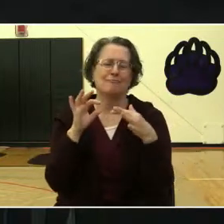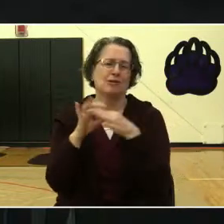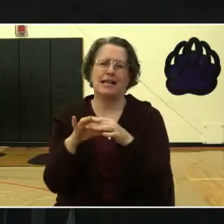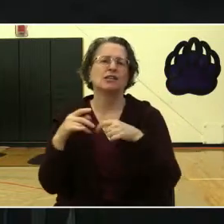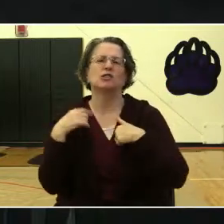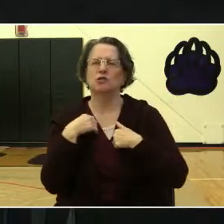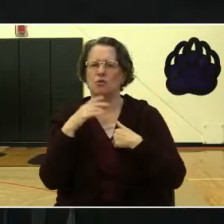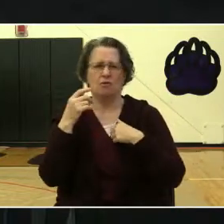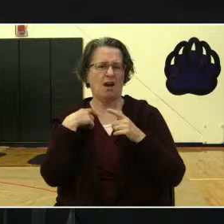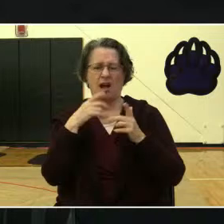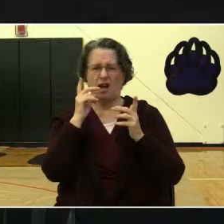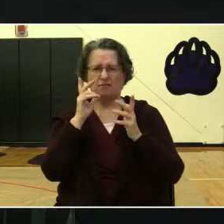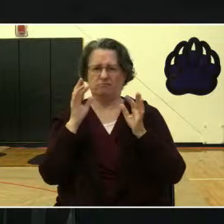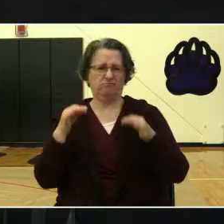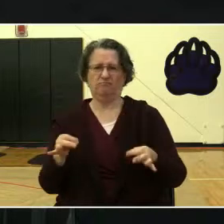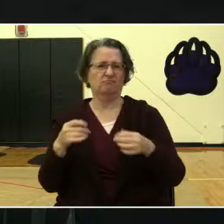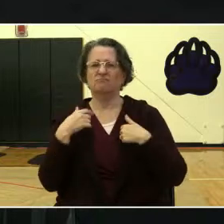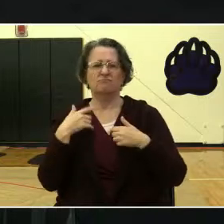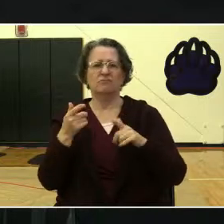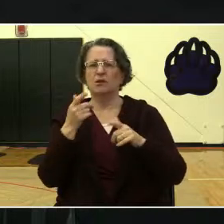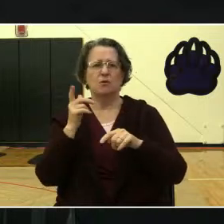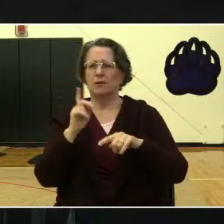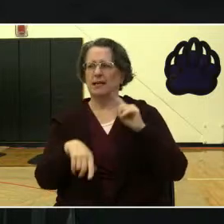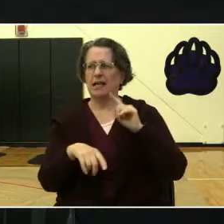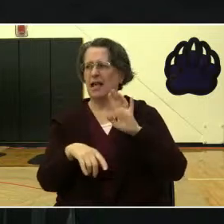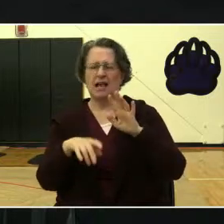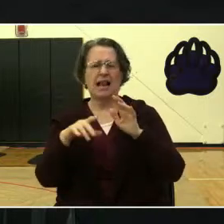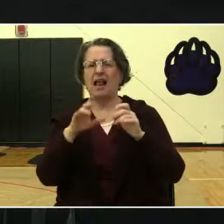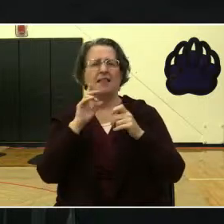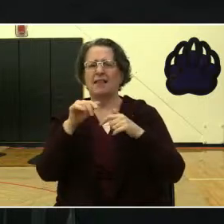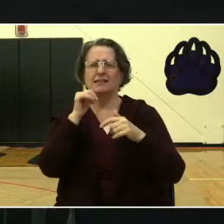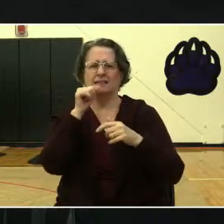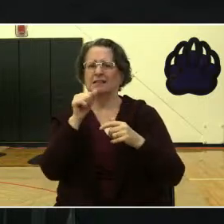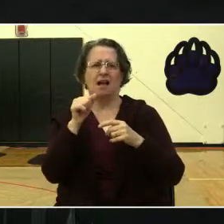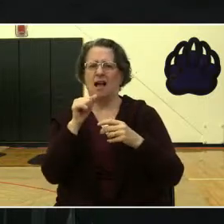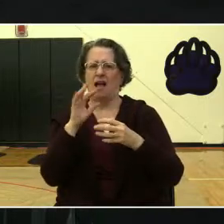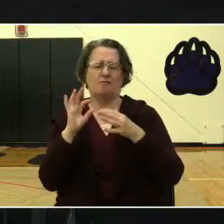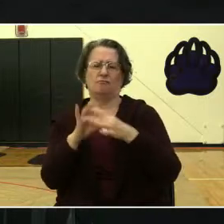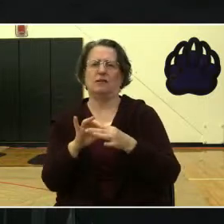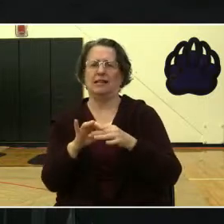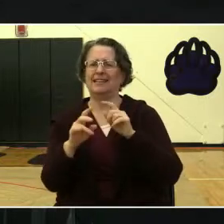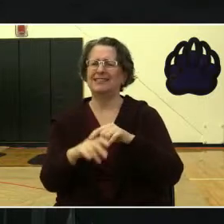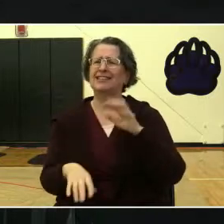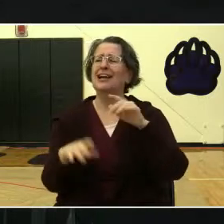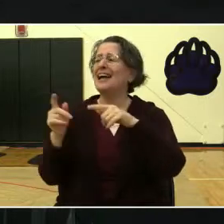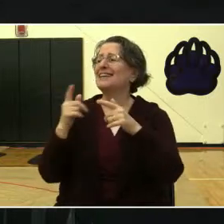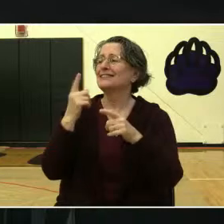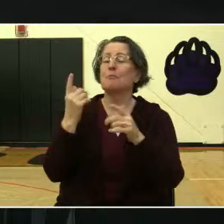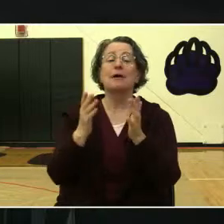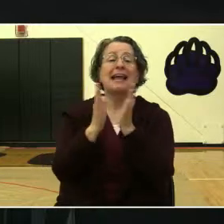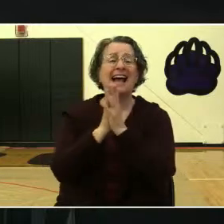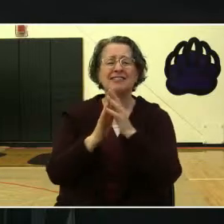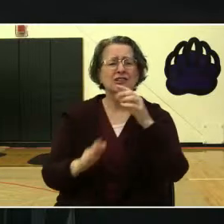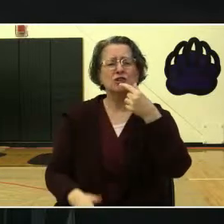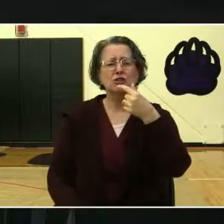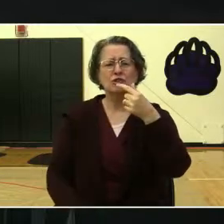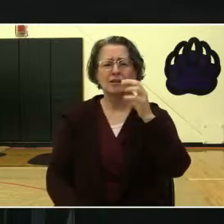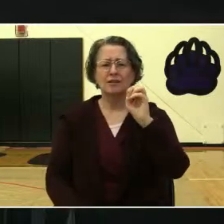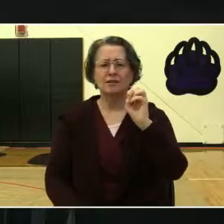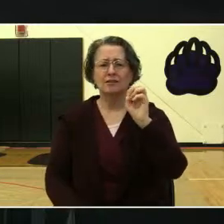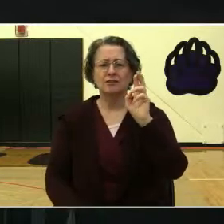out of order Point what does gerain mean Germain means that